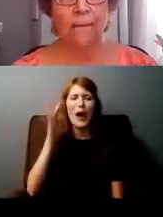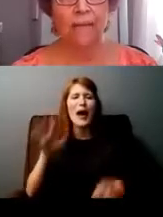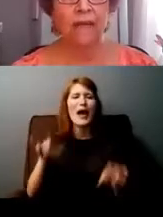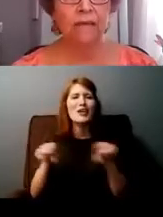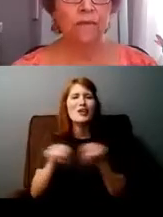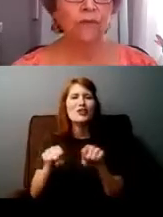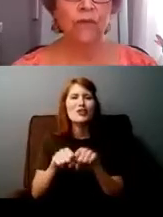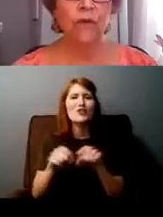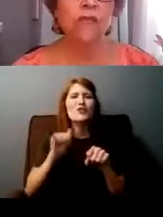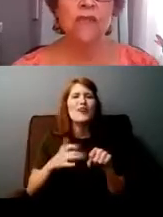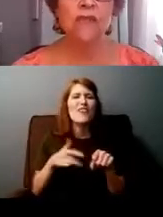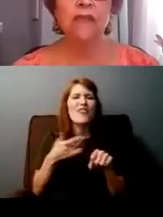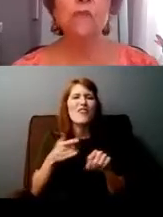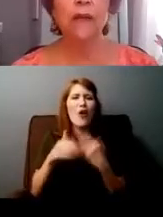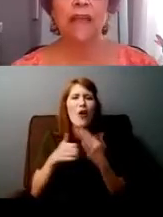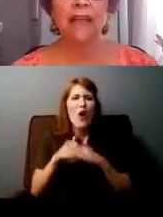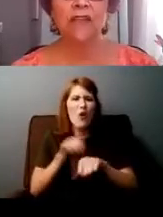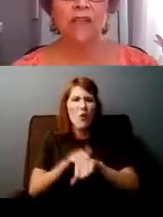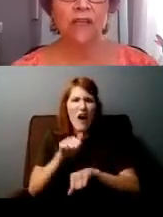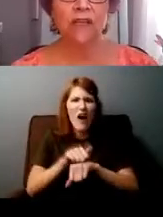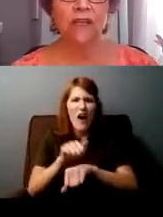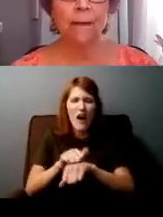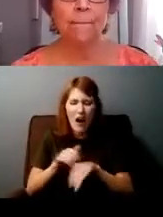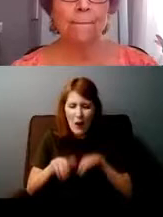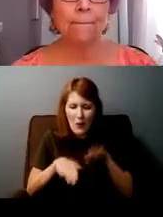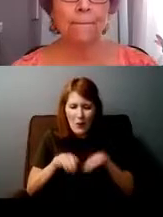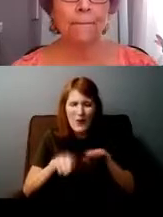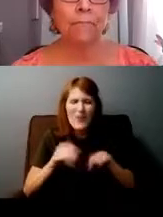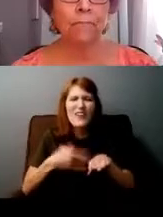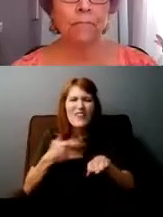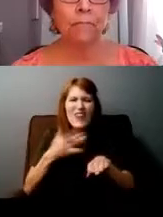on. So those are the things we can change.